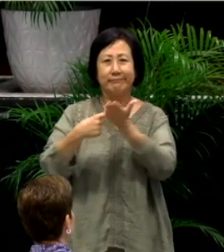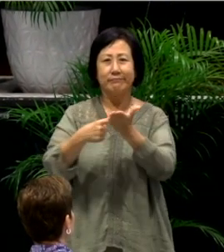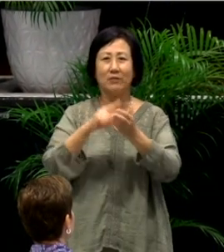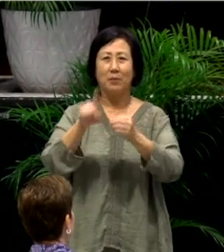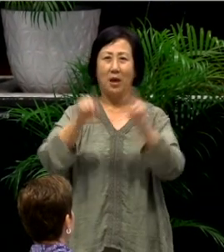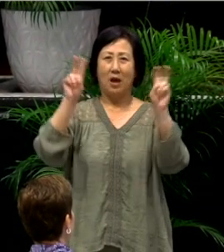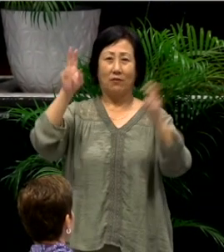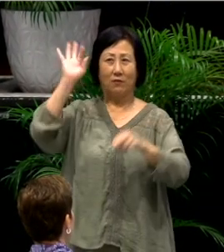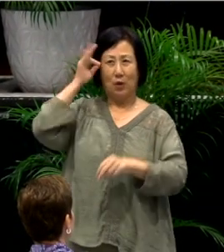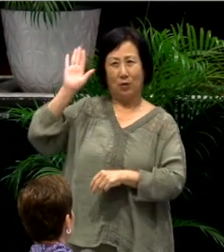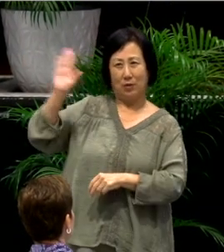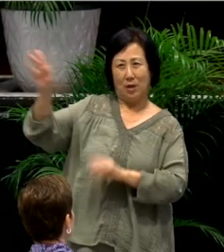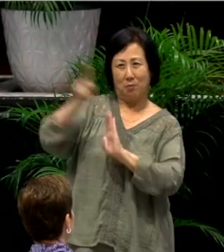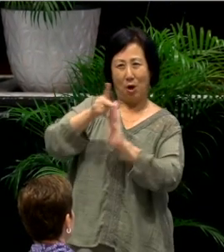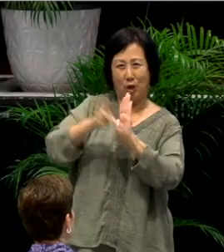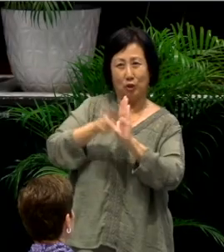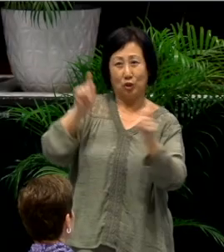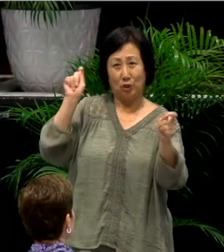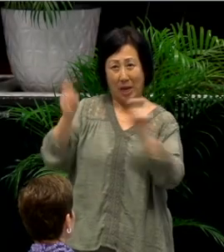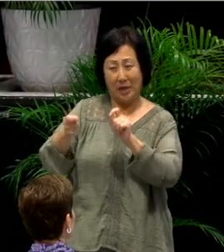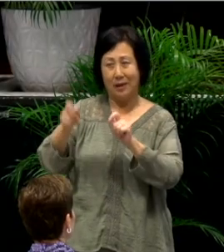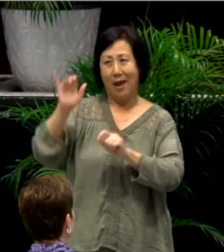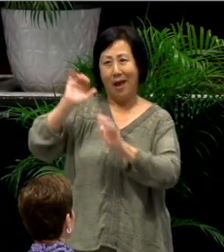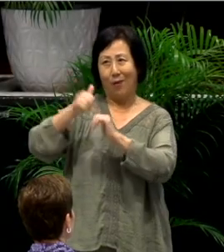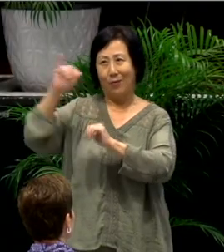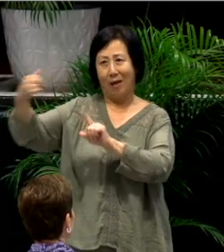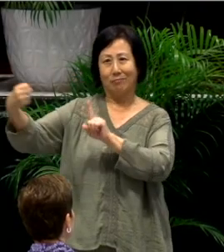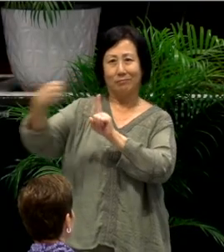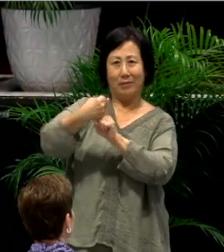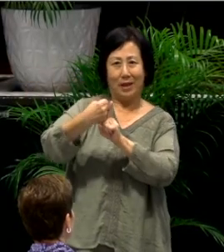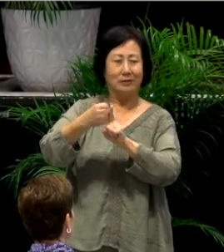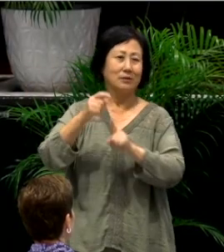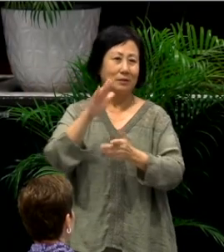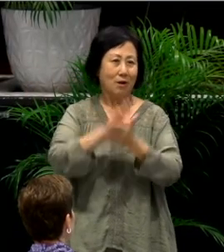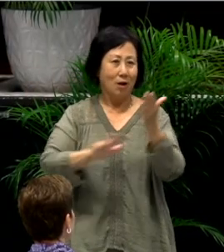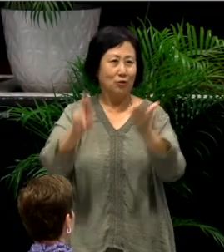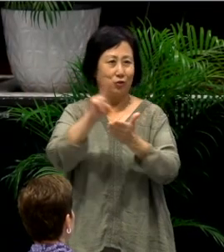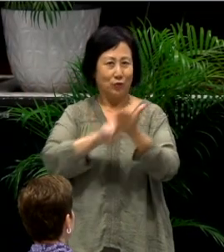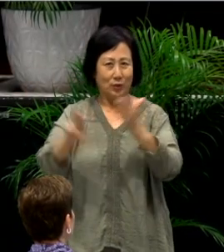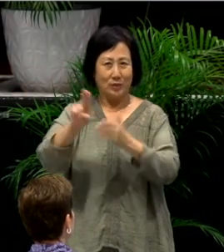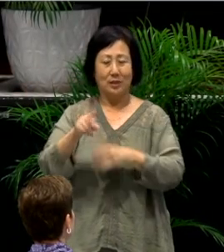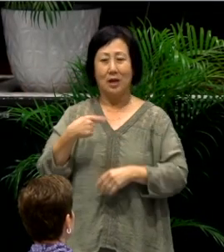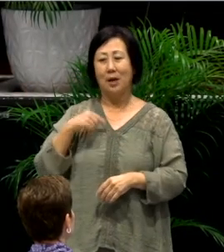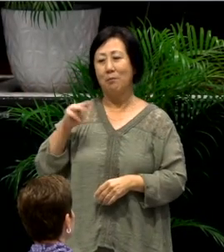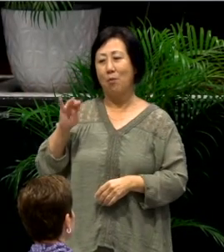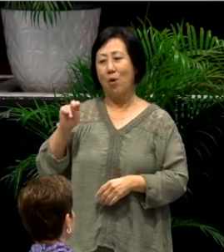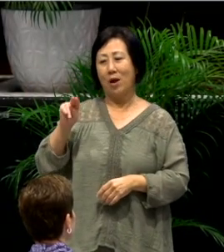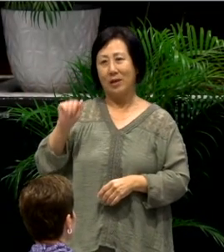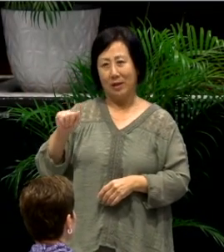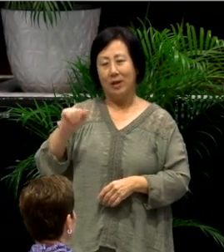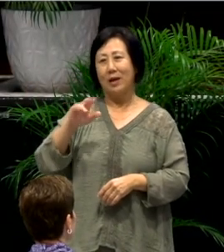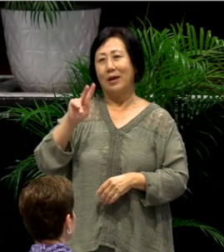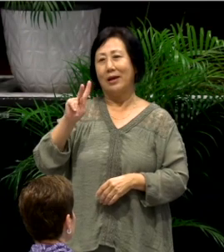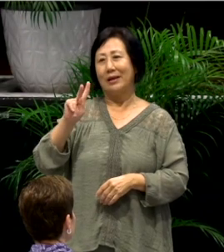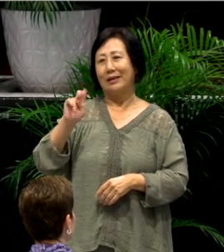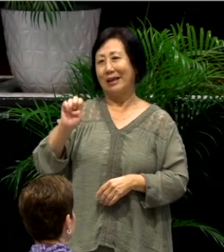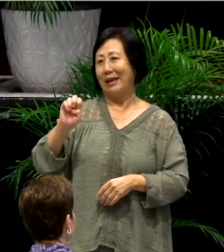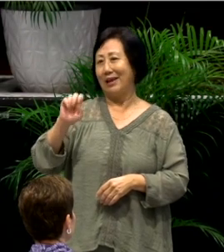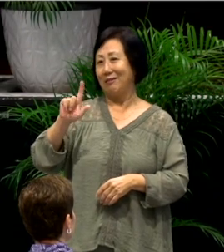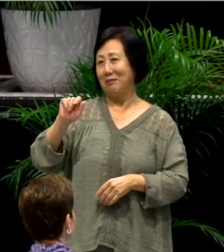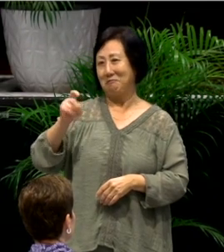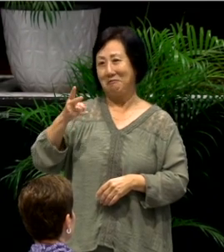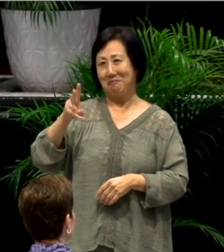around federal policy changes and its impact to higher education. I'm Moanike Alanabaro, spokeswoman here at